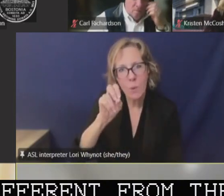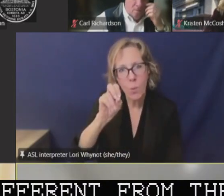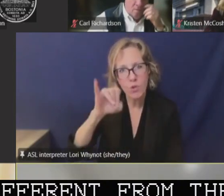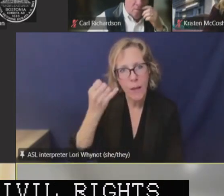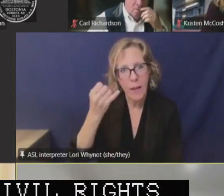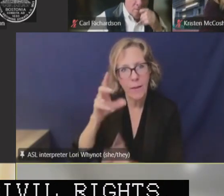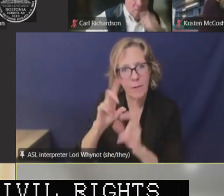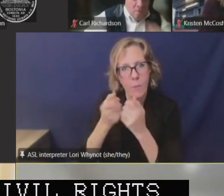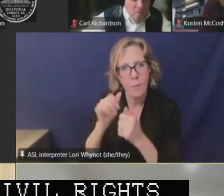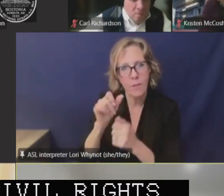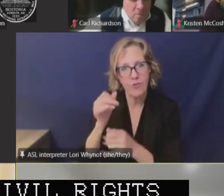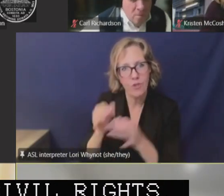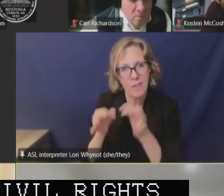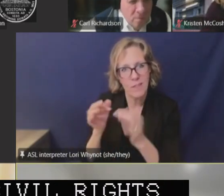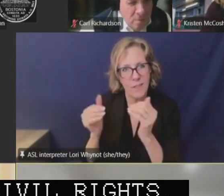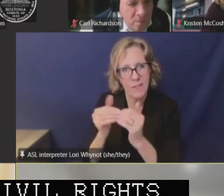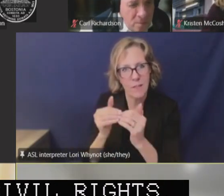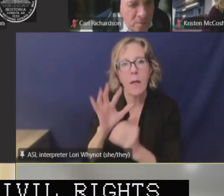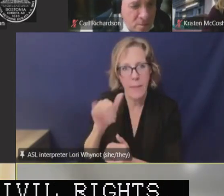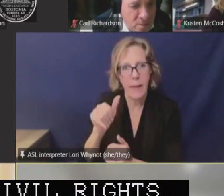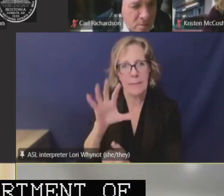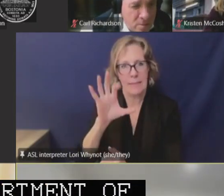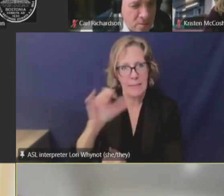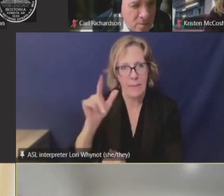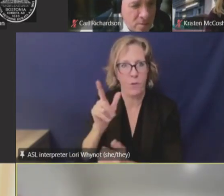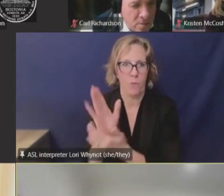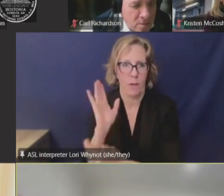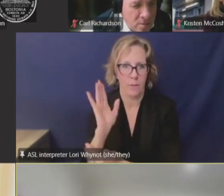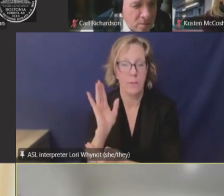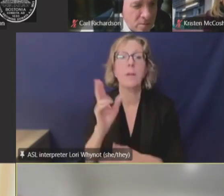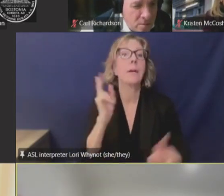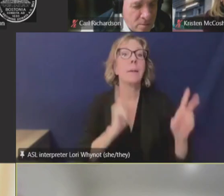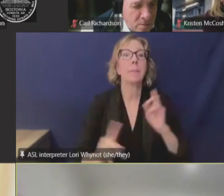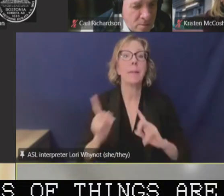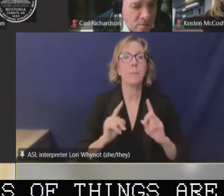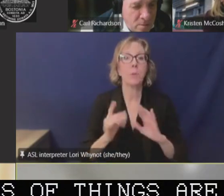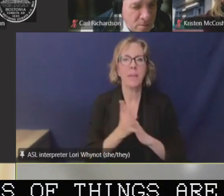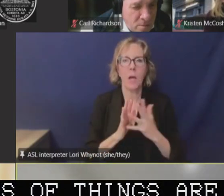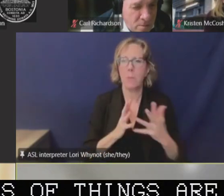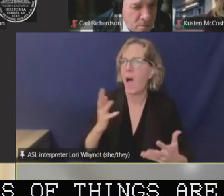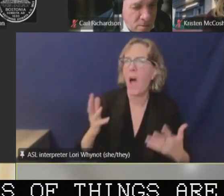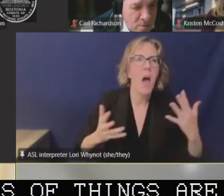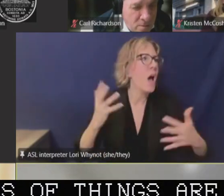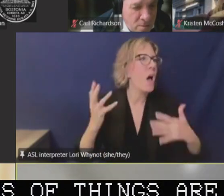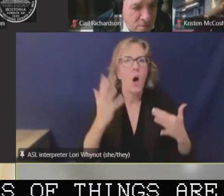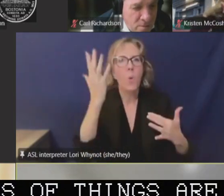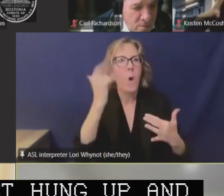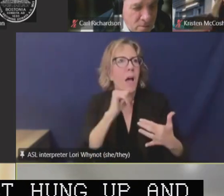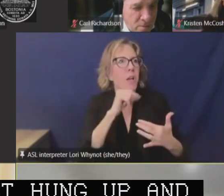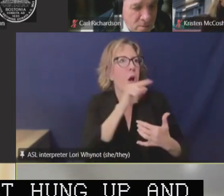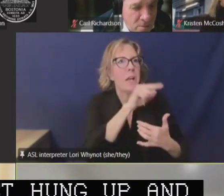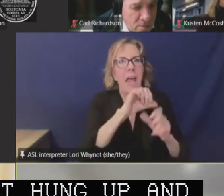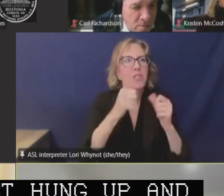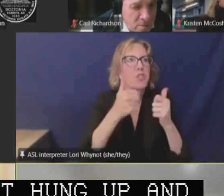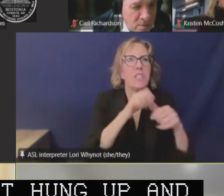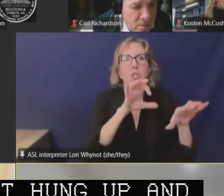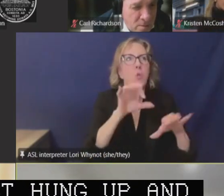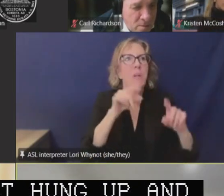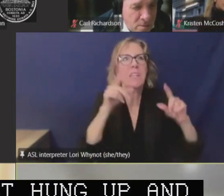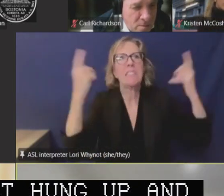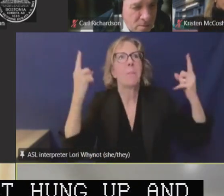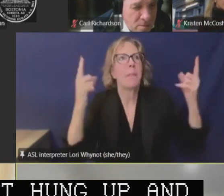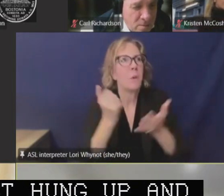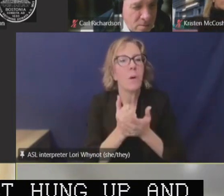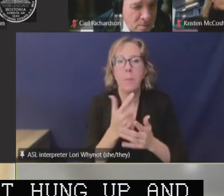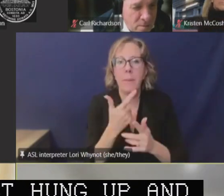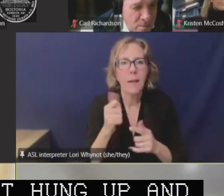These types of things are where people get hung up and don't understand why aren't agencies doing something. It's because there's different